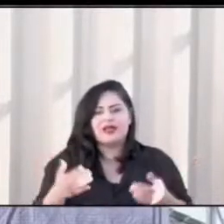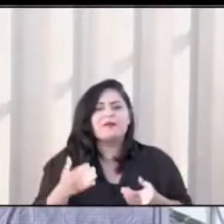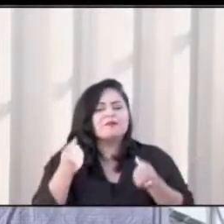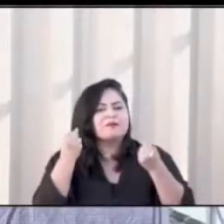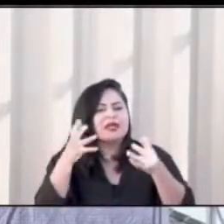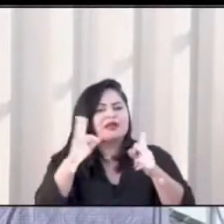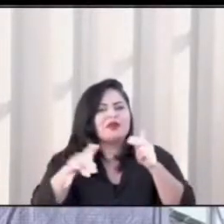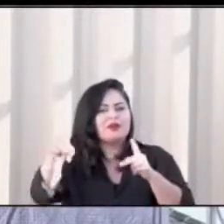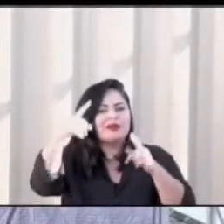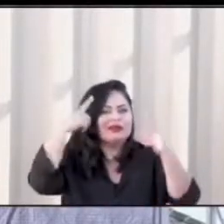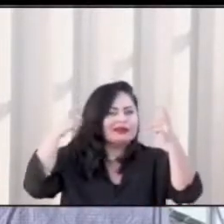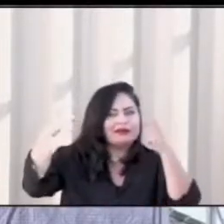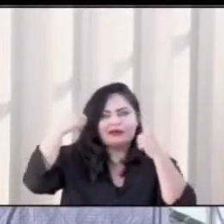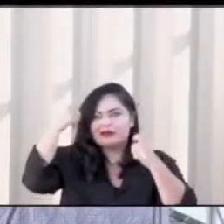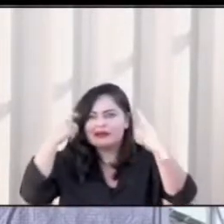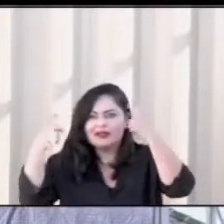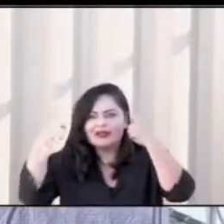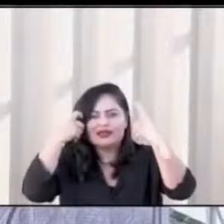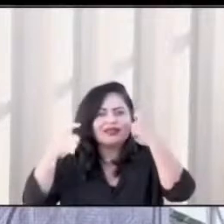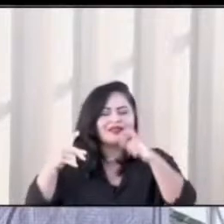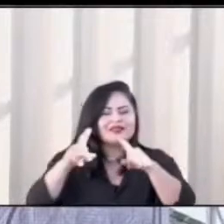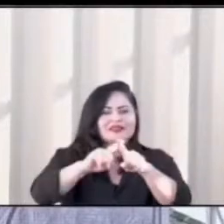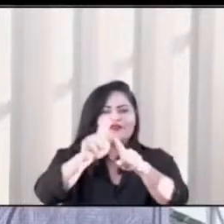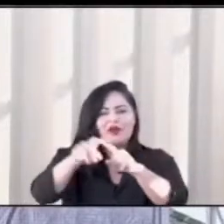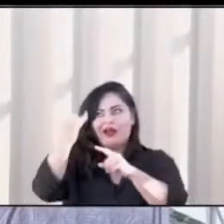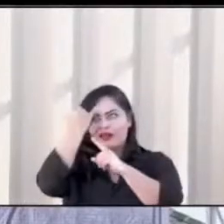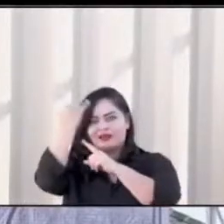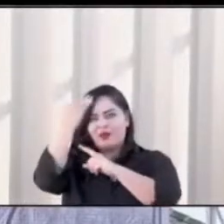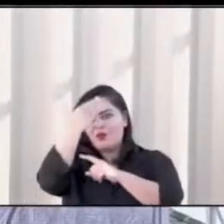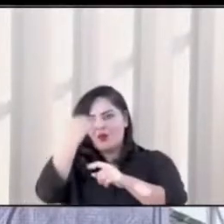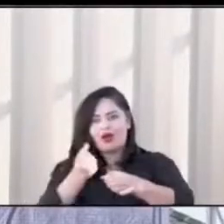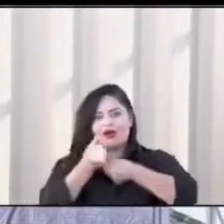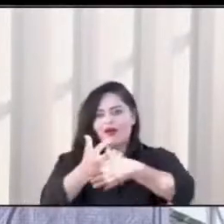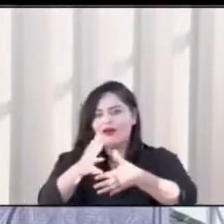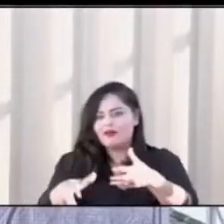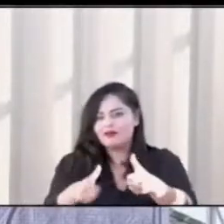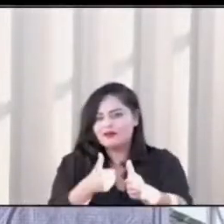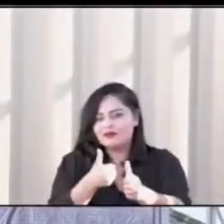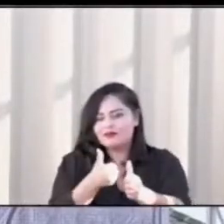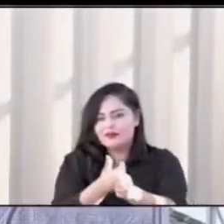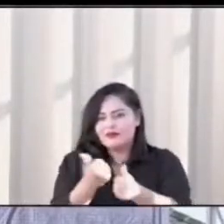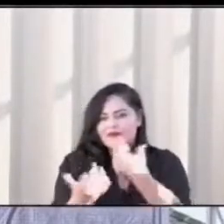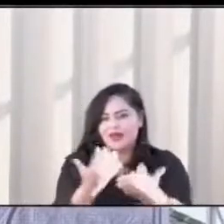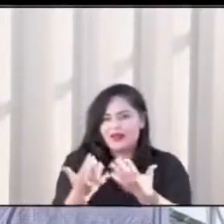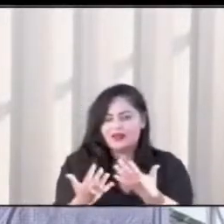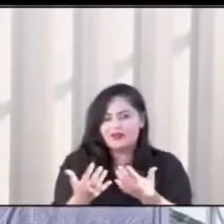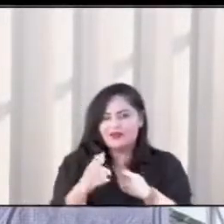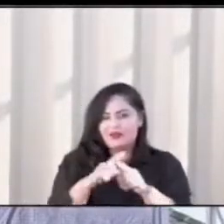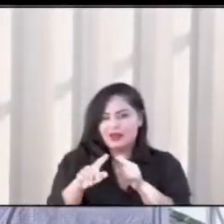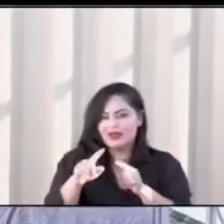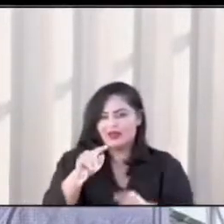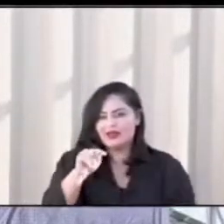floating around in the media, and I won't get into those because they are all theories at this time.